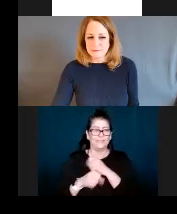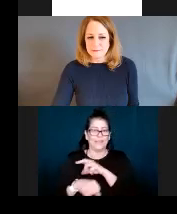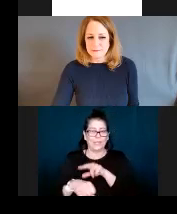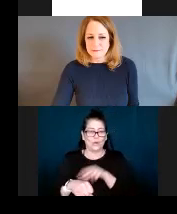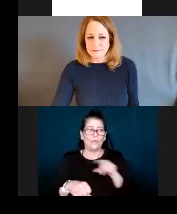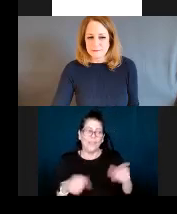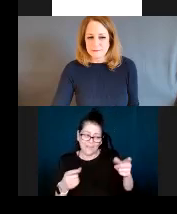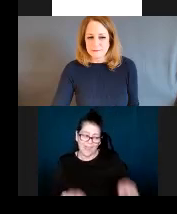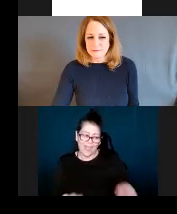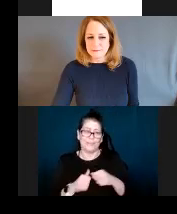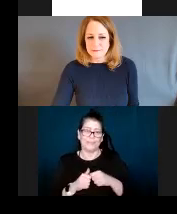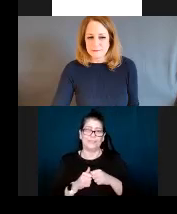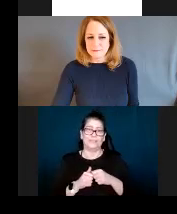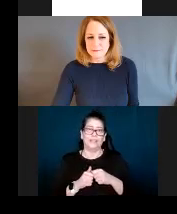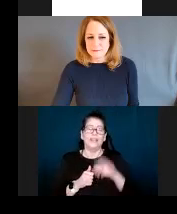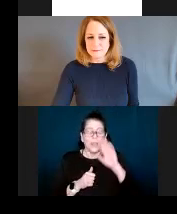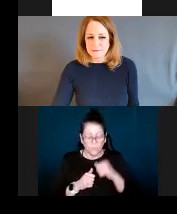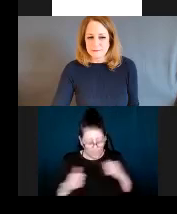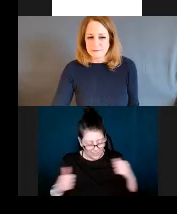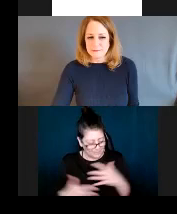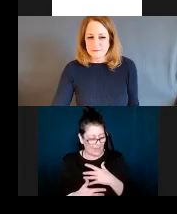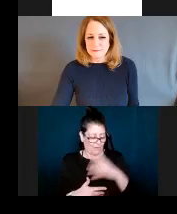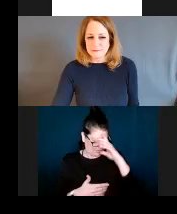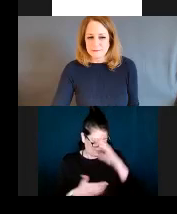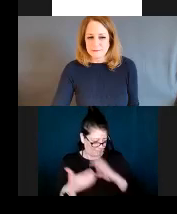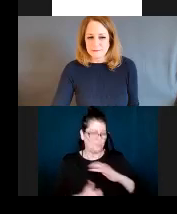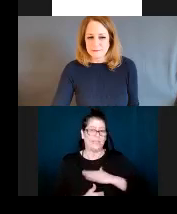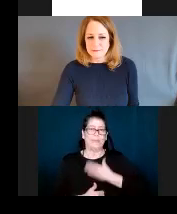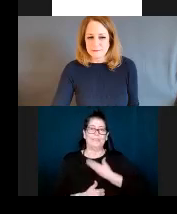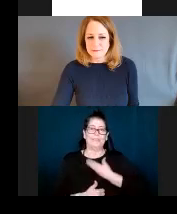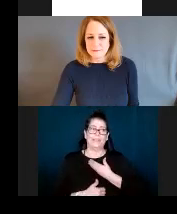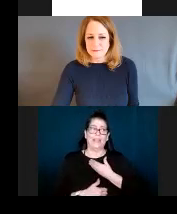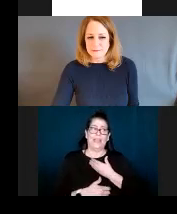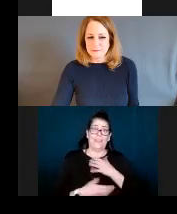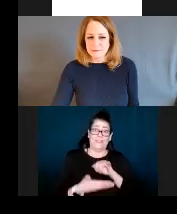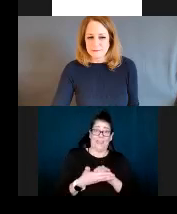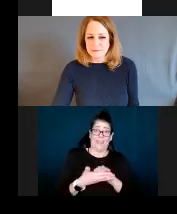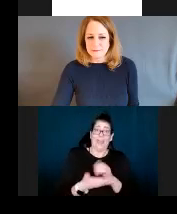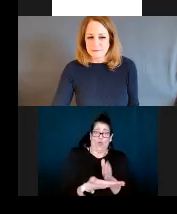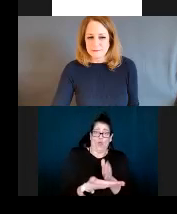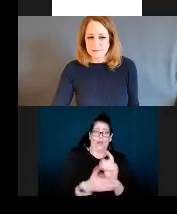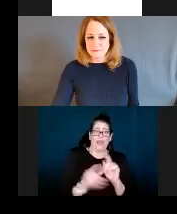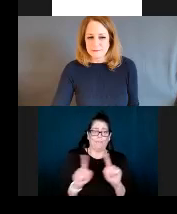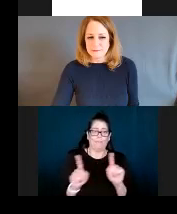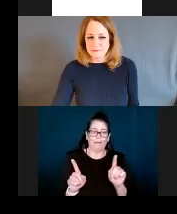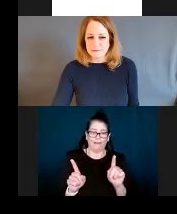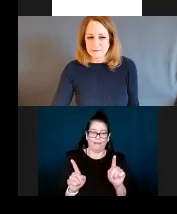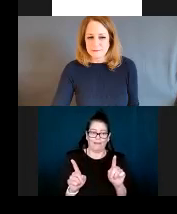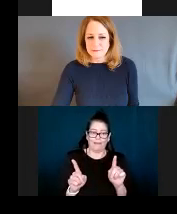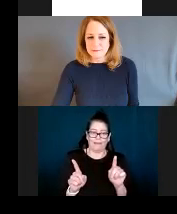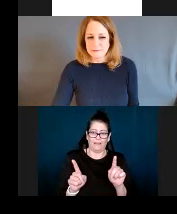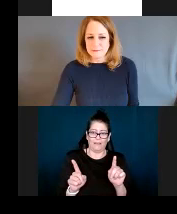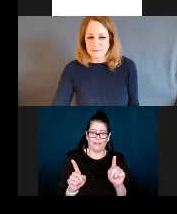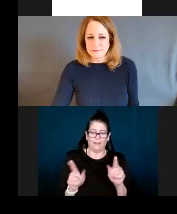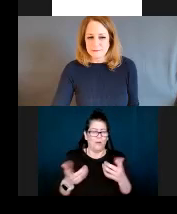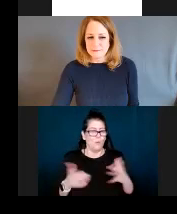and confusing and upsetting and those types of things. But we also don't want to tell